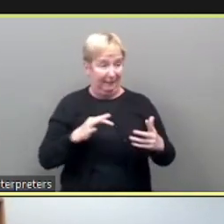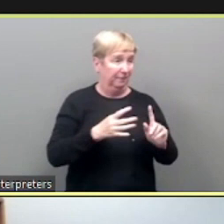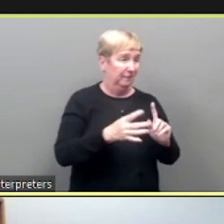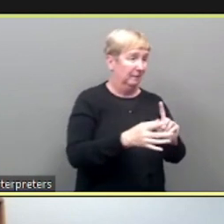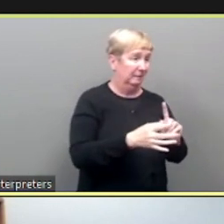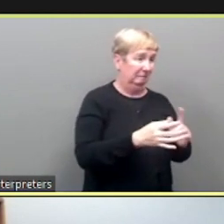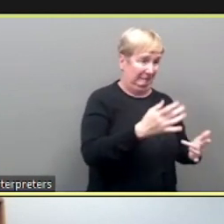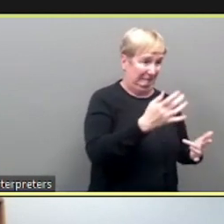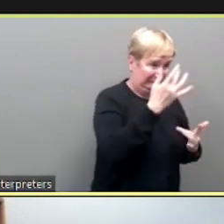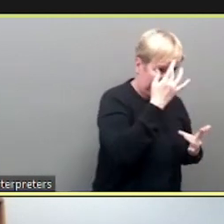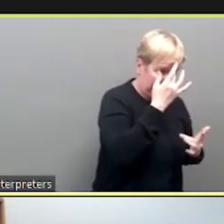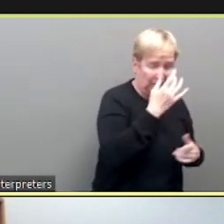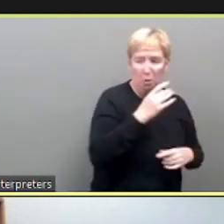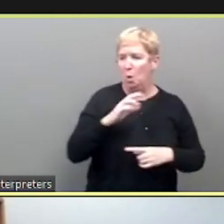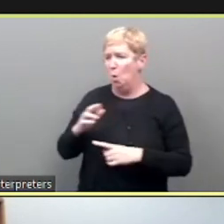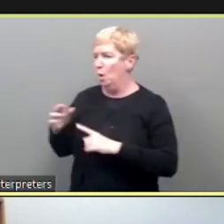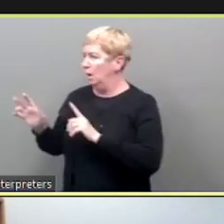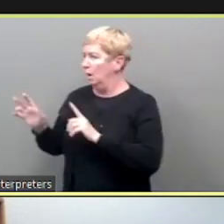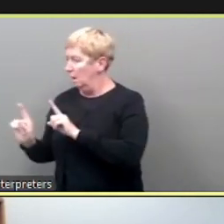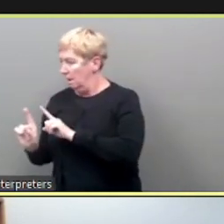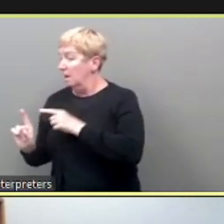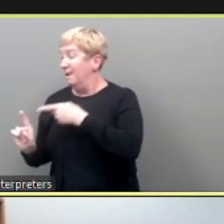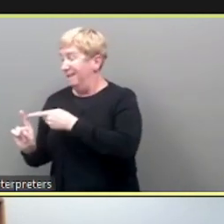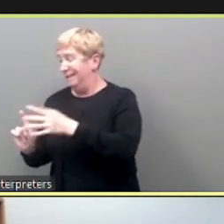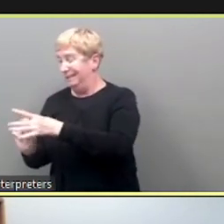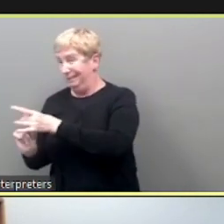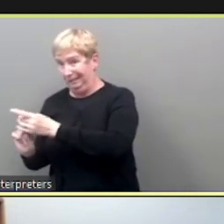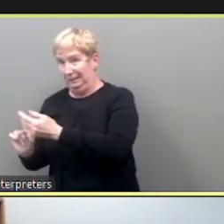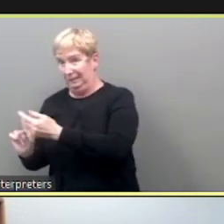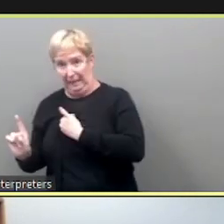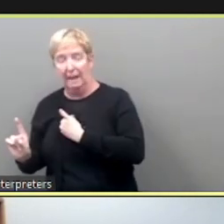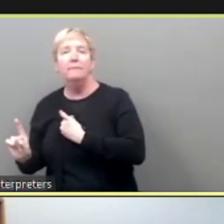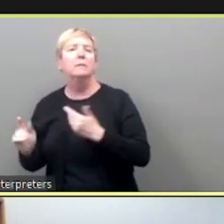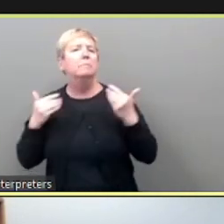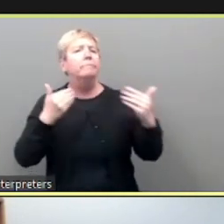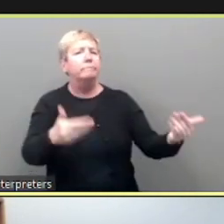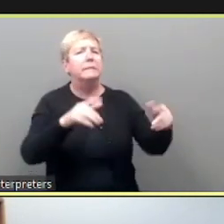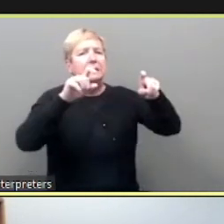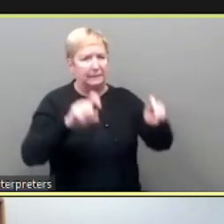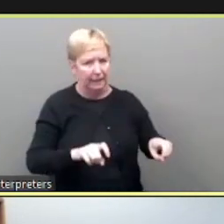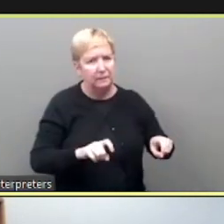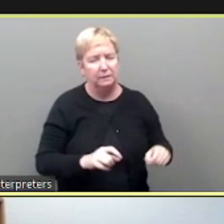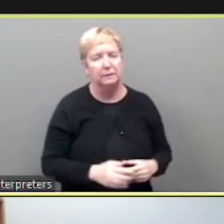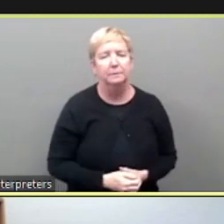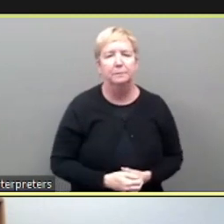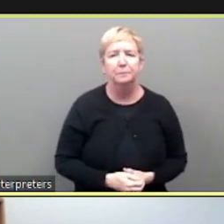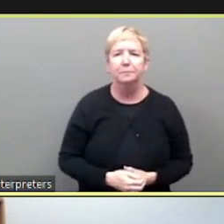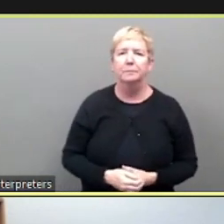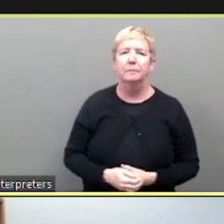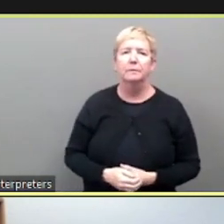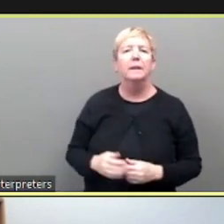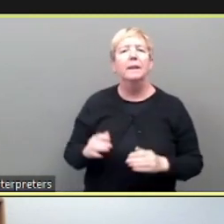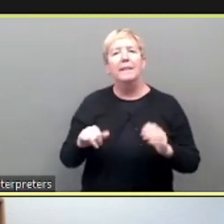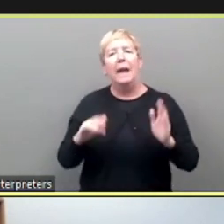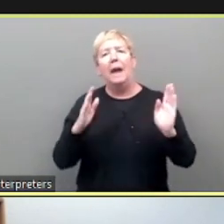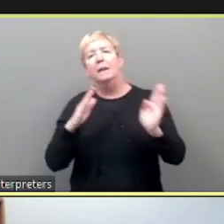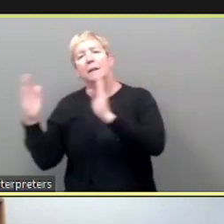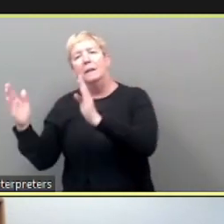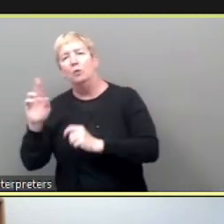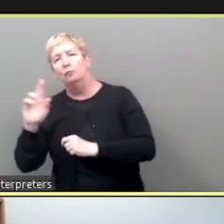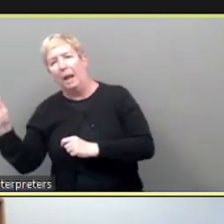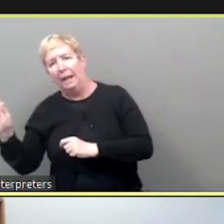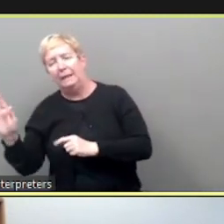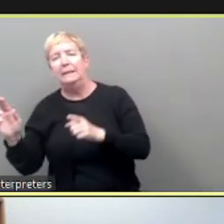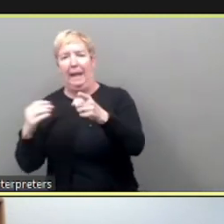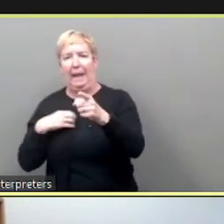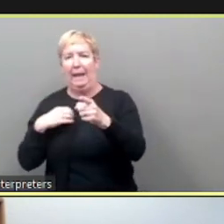you're vaccinated or not, if you have symptoms or you're a close contact. And on the right hand of the slide, there is a